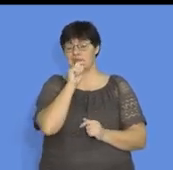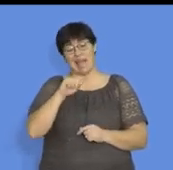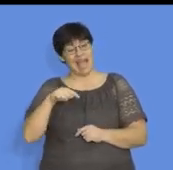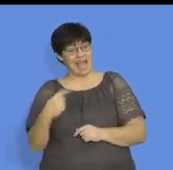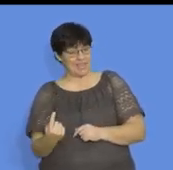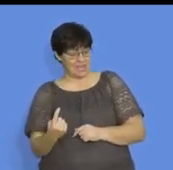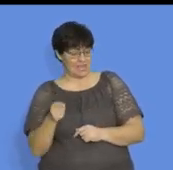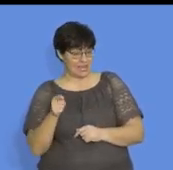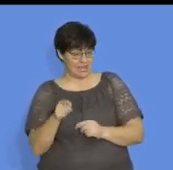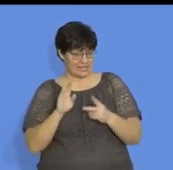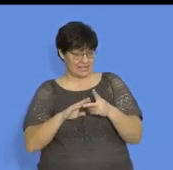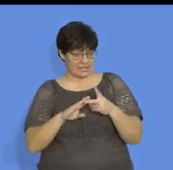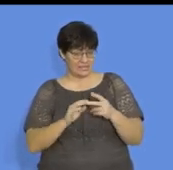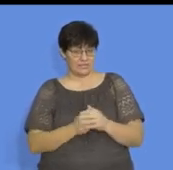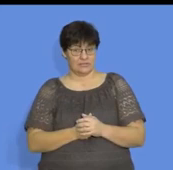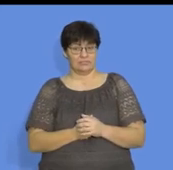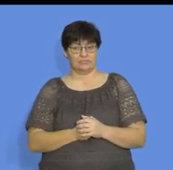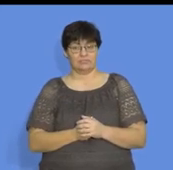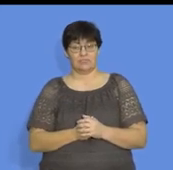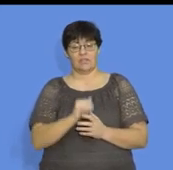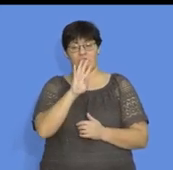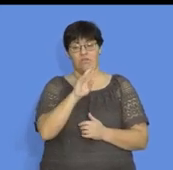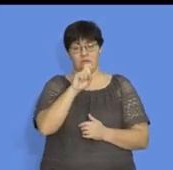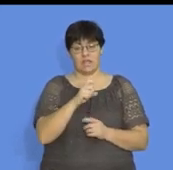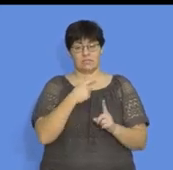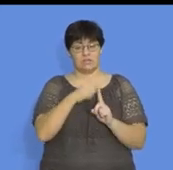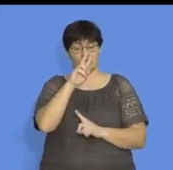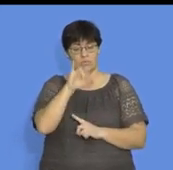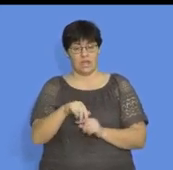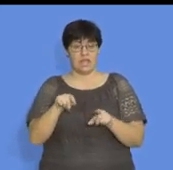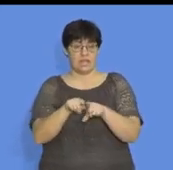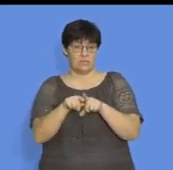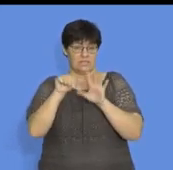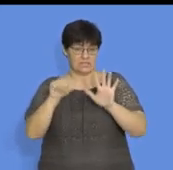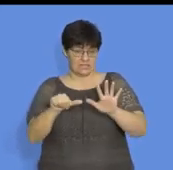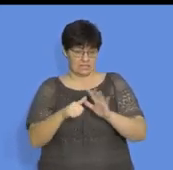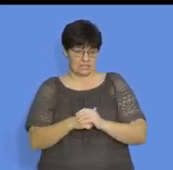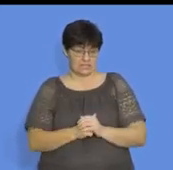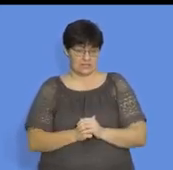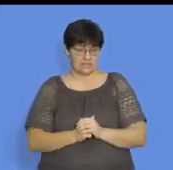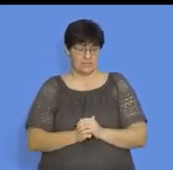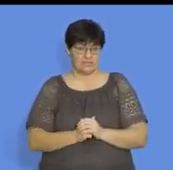other equation now, which is 4x plus 2y equal to 6,